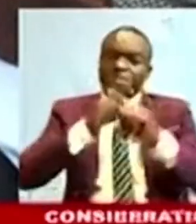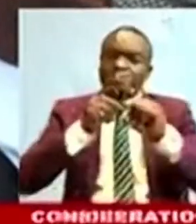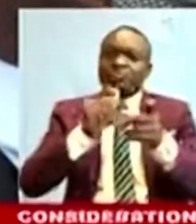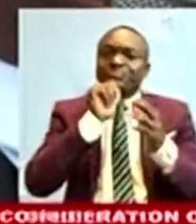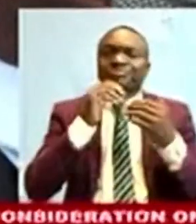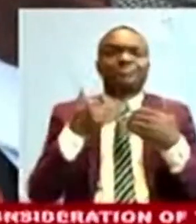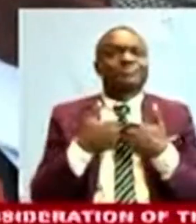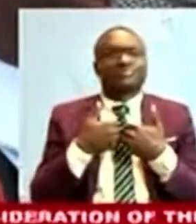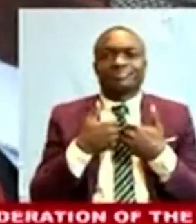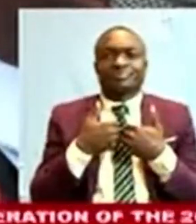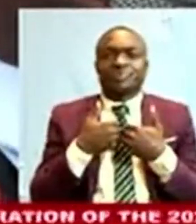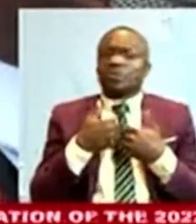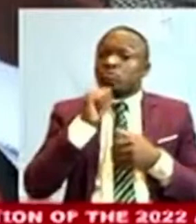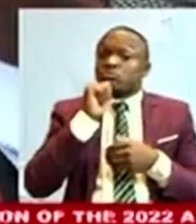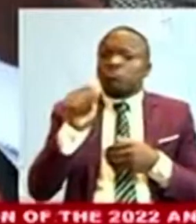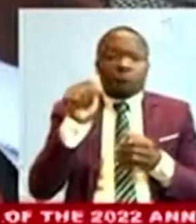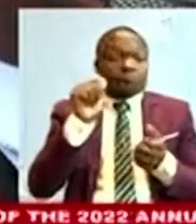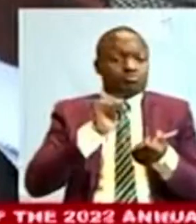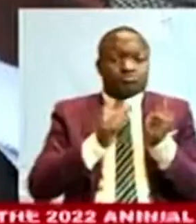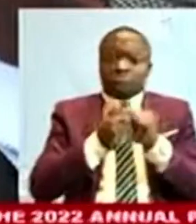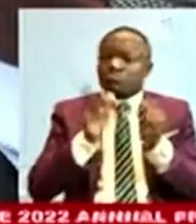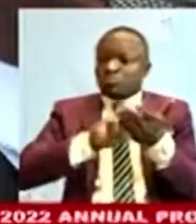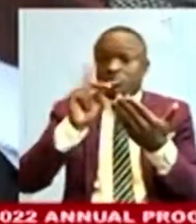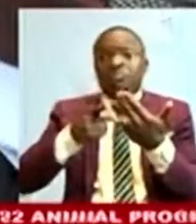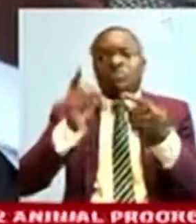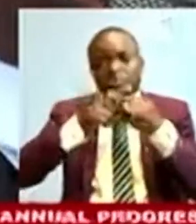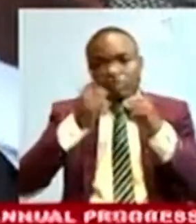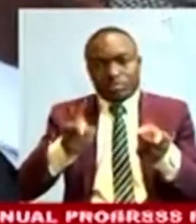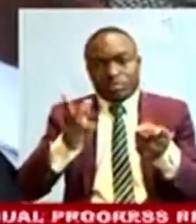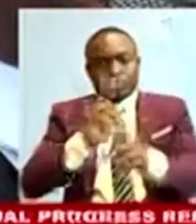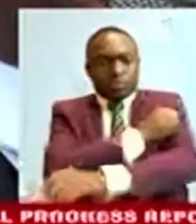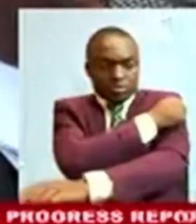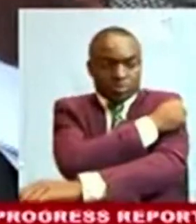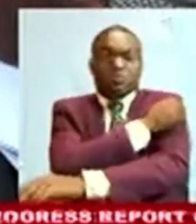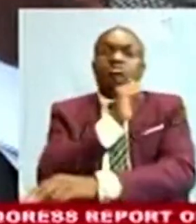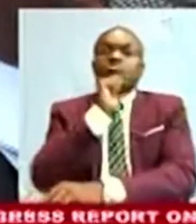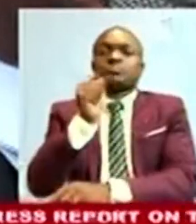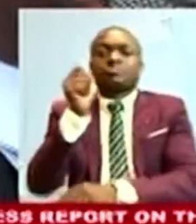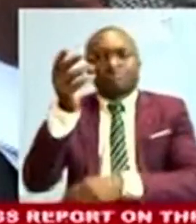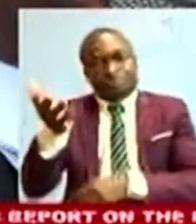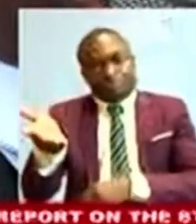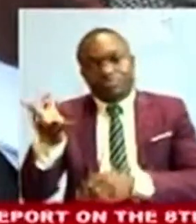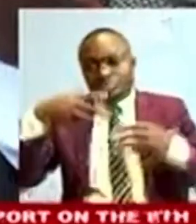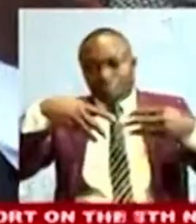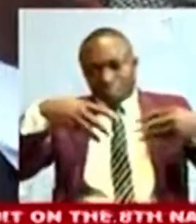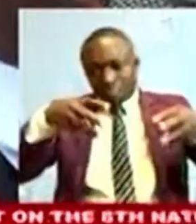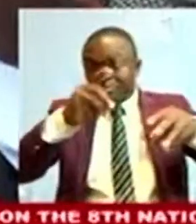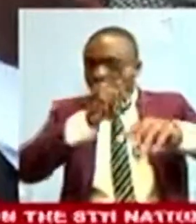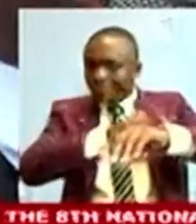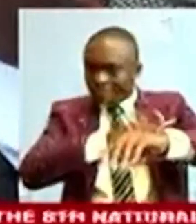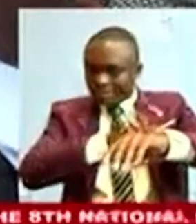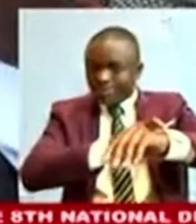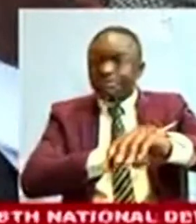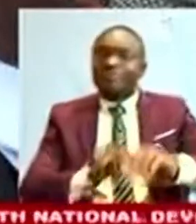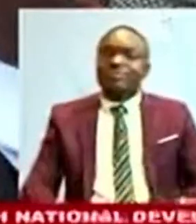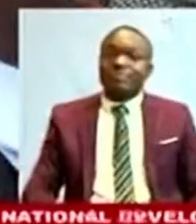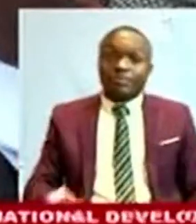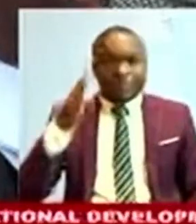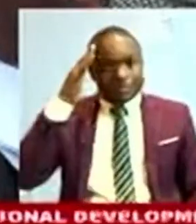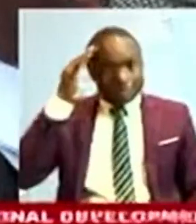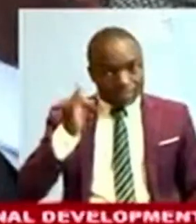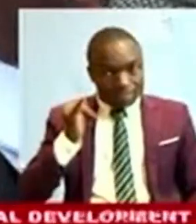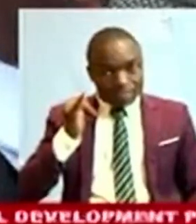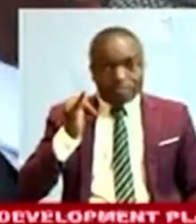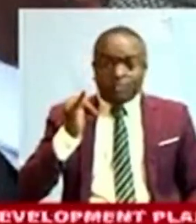was not the fault of the program, but the vaccine was just not available on the market at the time. And so that's why we recorded a